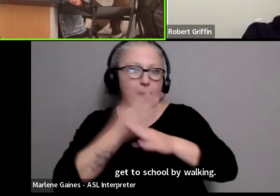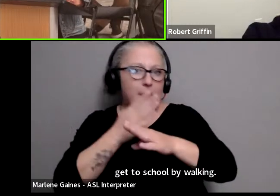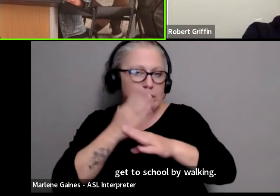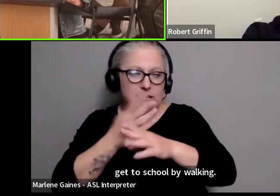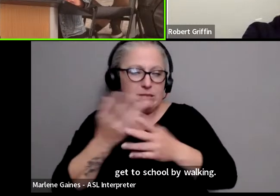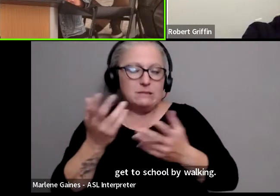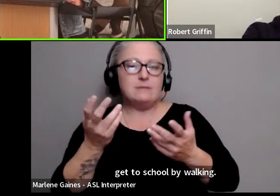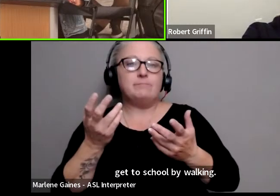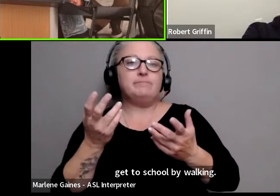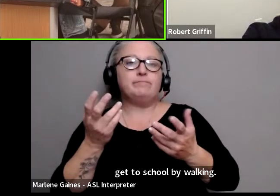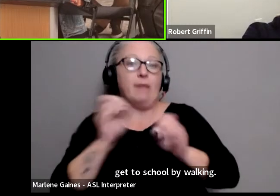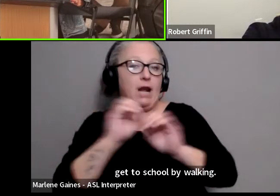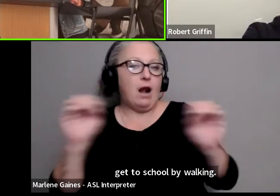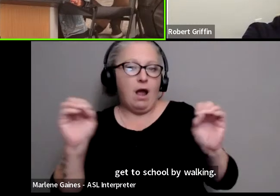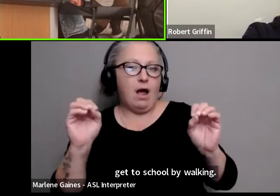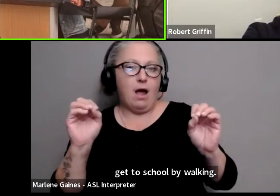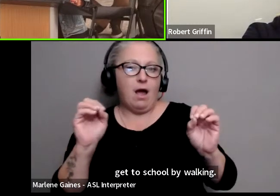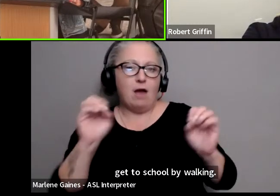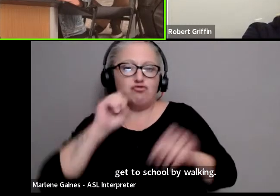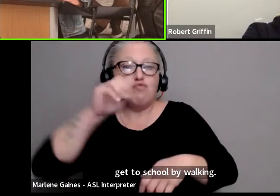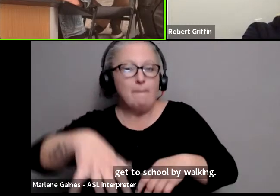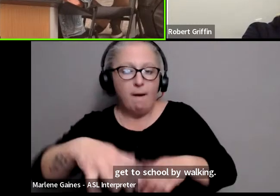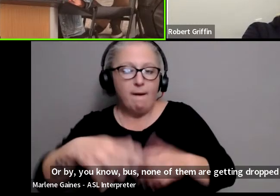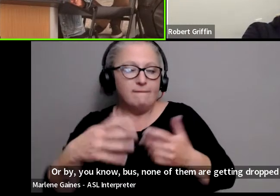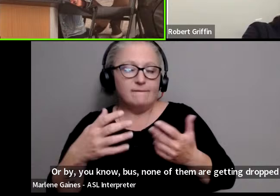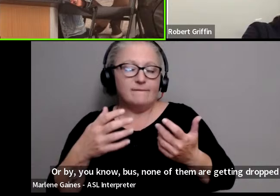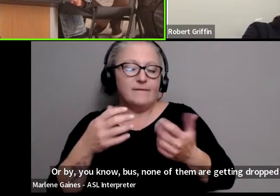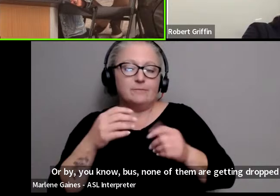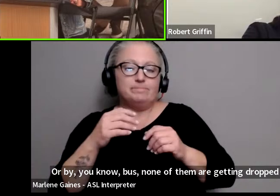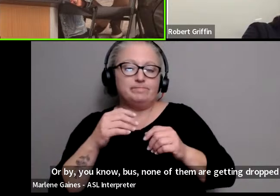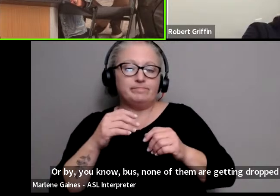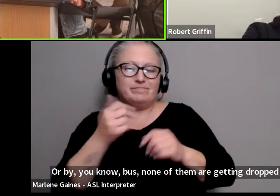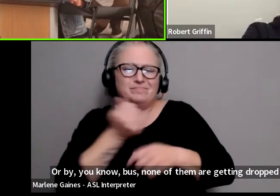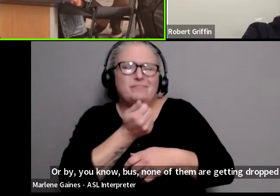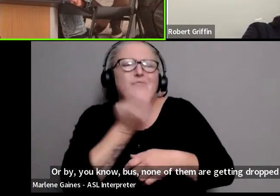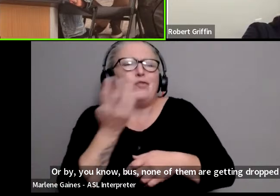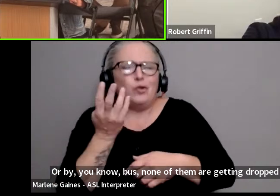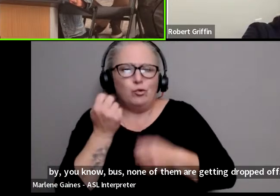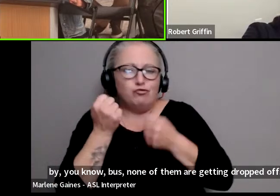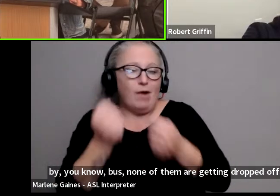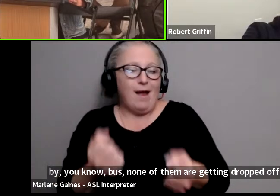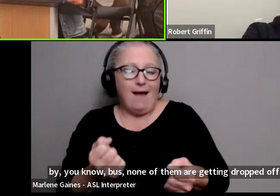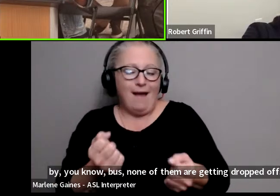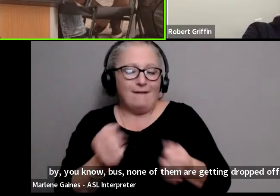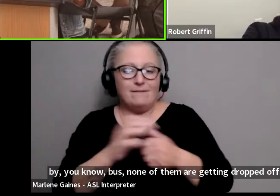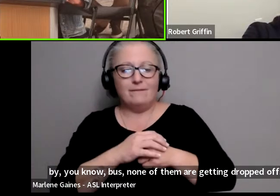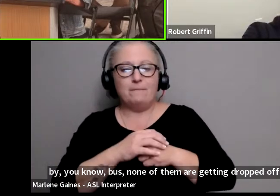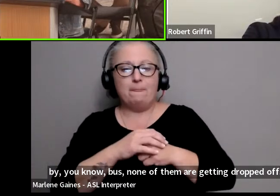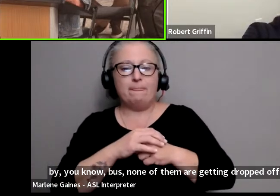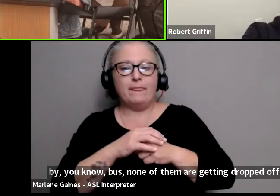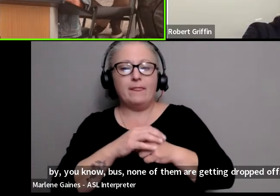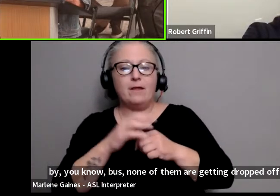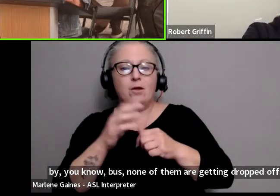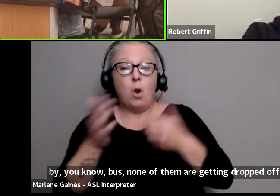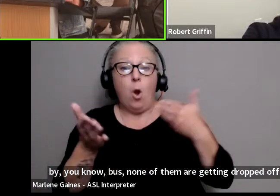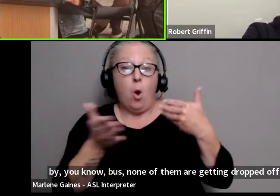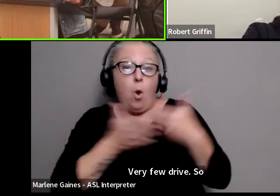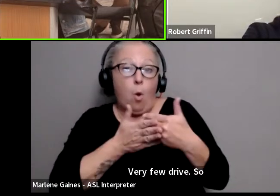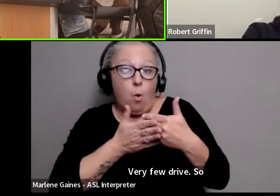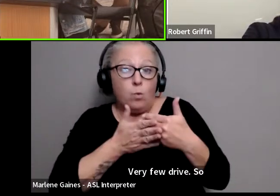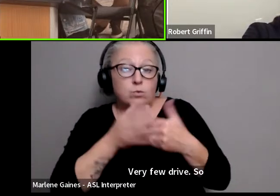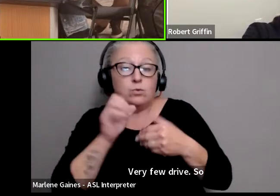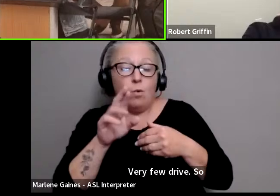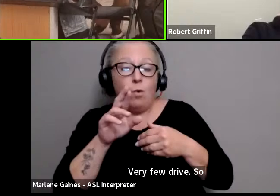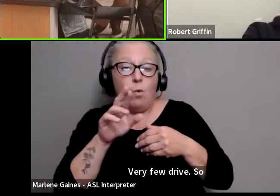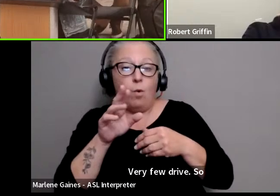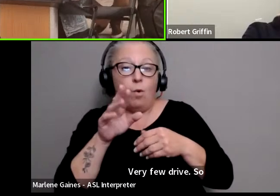bus. None of them are getting dropped off. Very few drive. So being close or staying